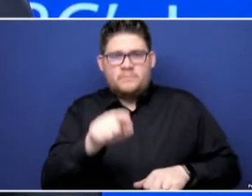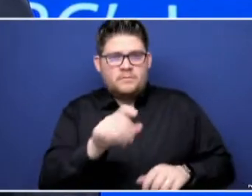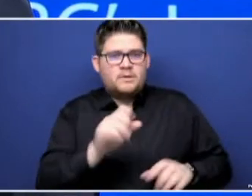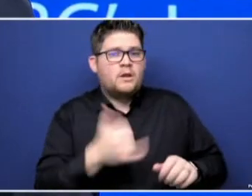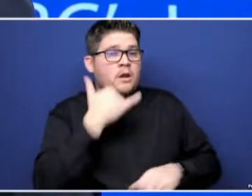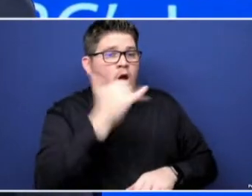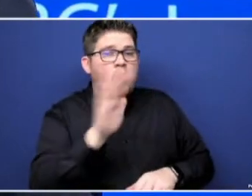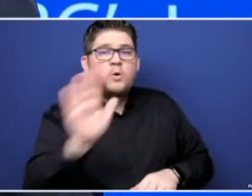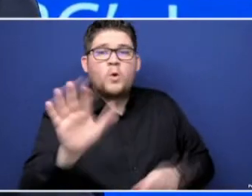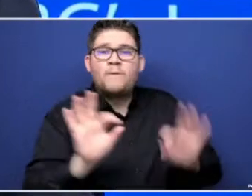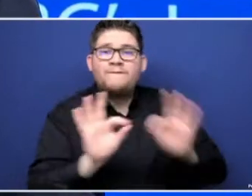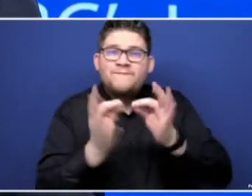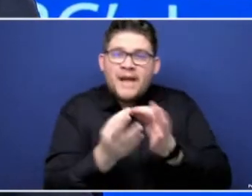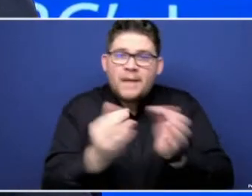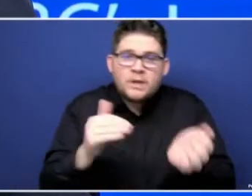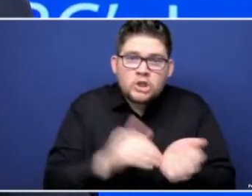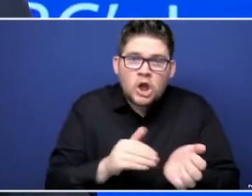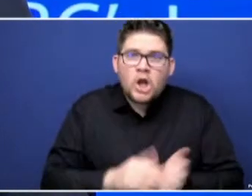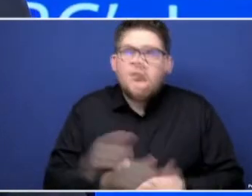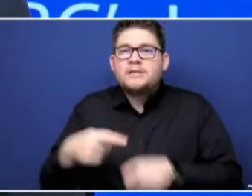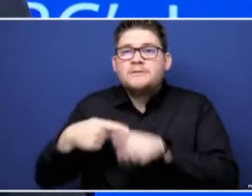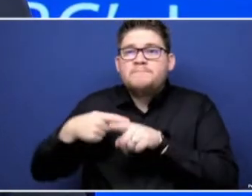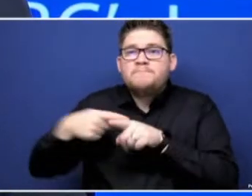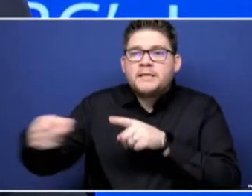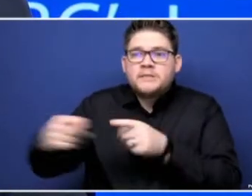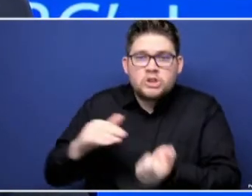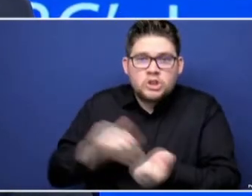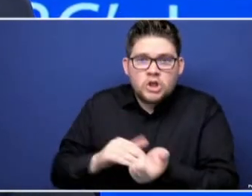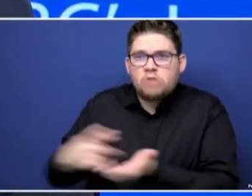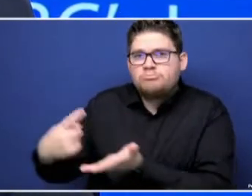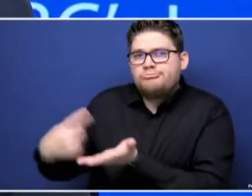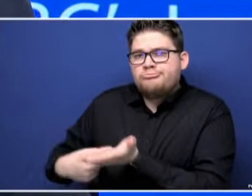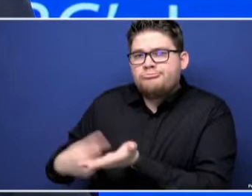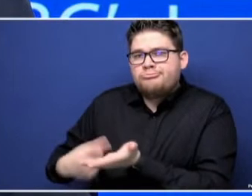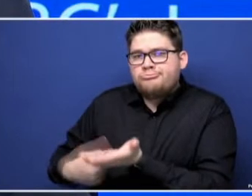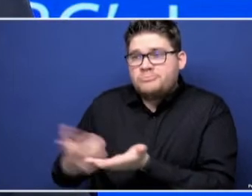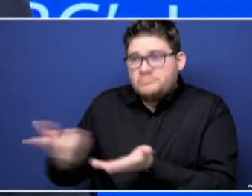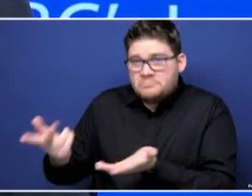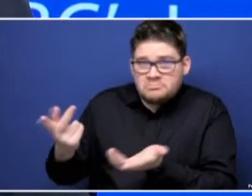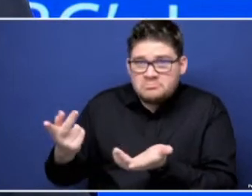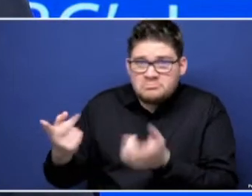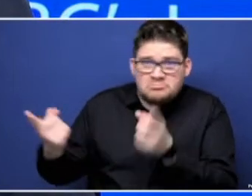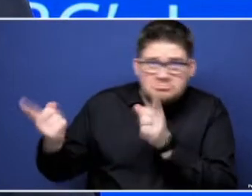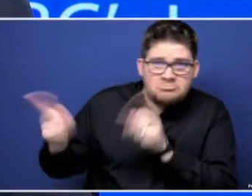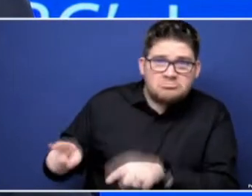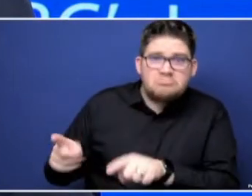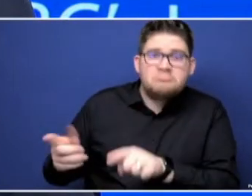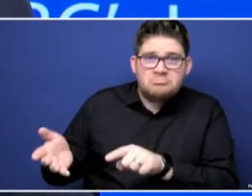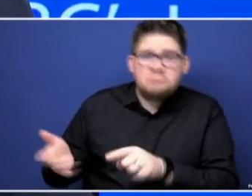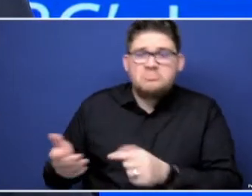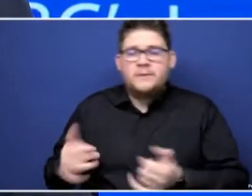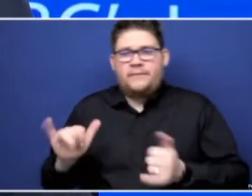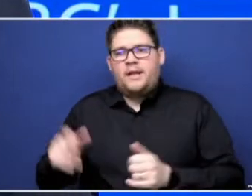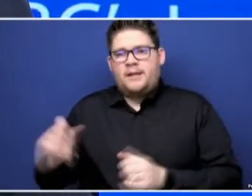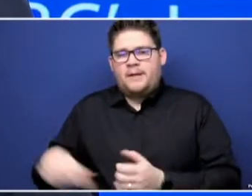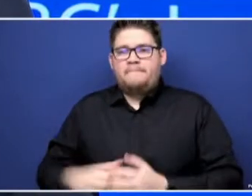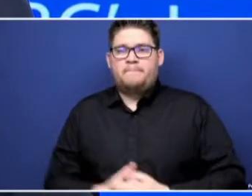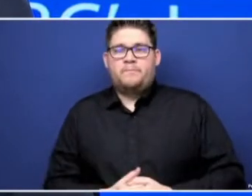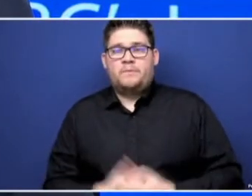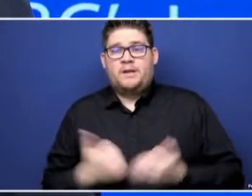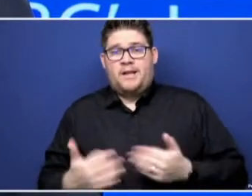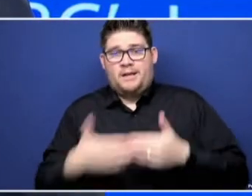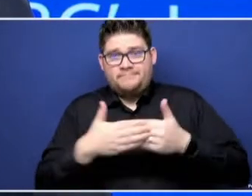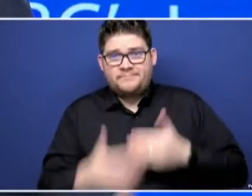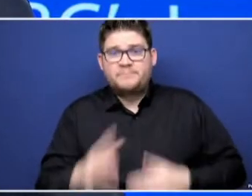Act. I believe we can do this by regulation. Minister Baines is looking at that. We want to make sure that people aren't, again, those who are fortunate